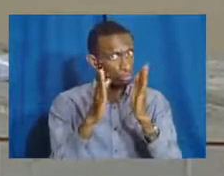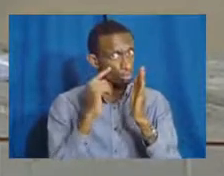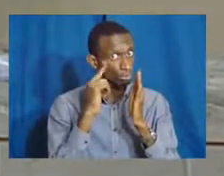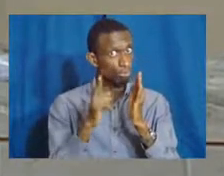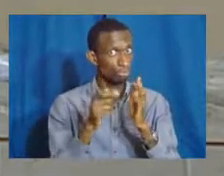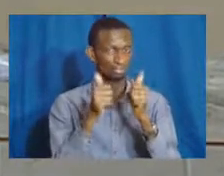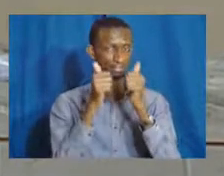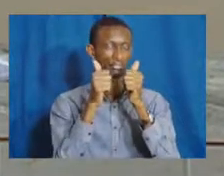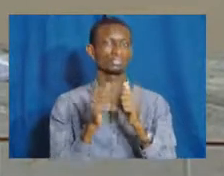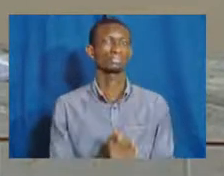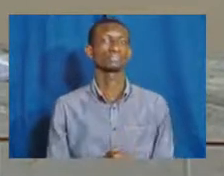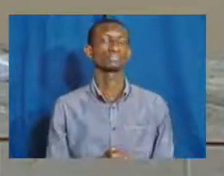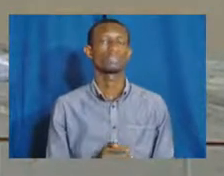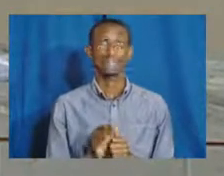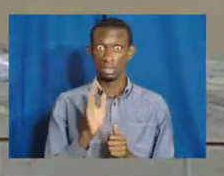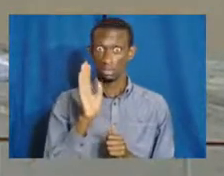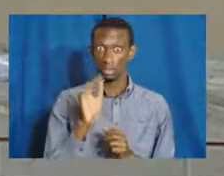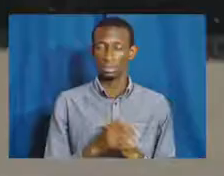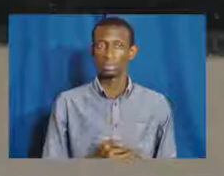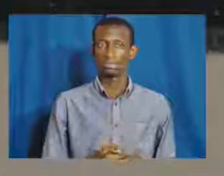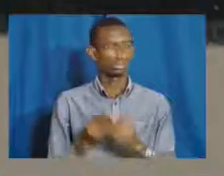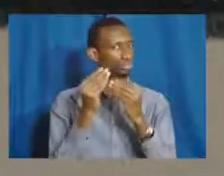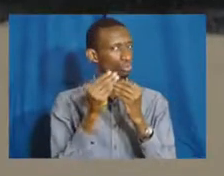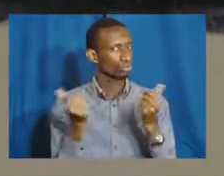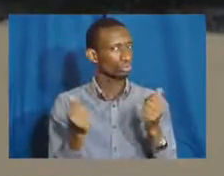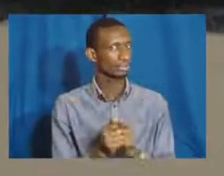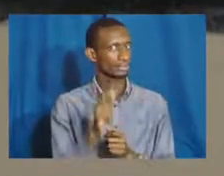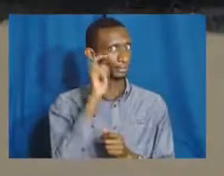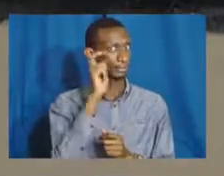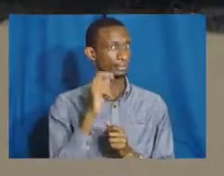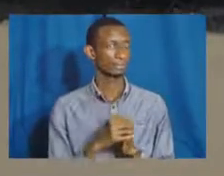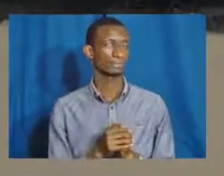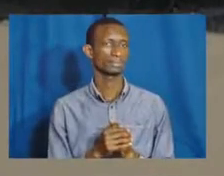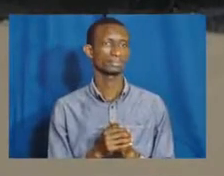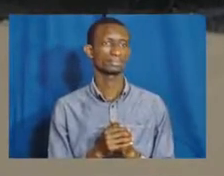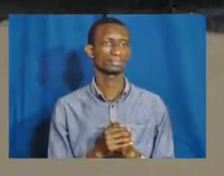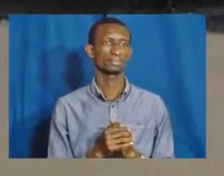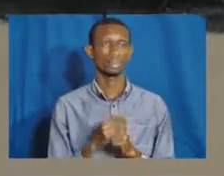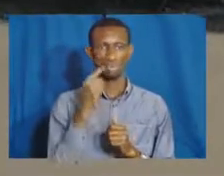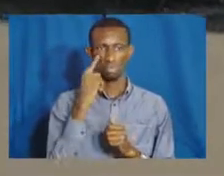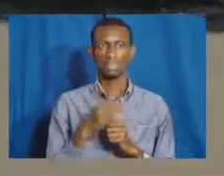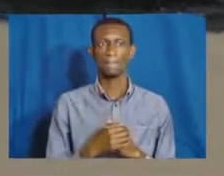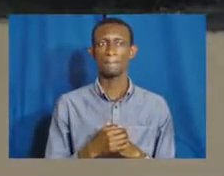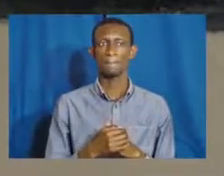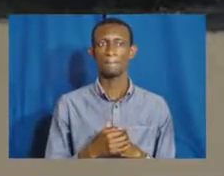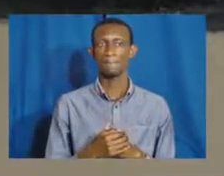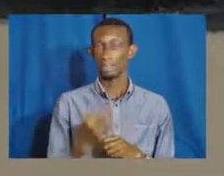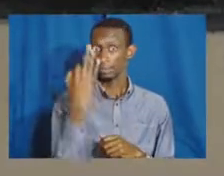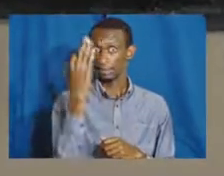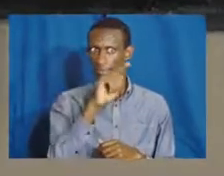Very nice. So, solving for x, I'll be having 3 divided by 2,